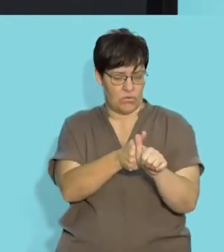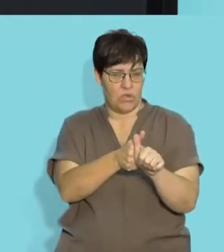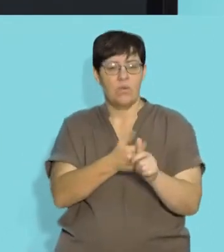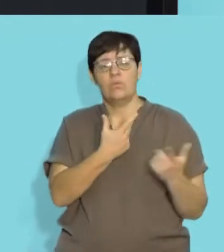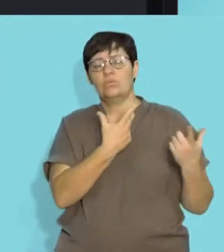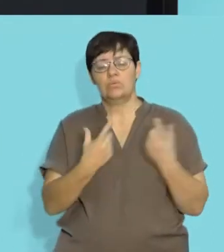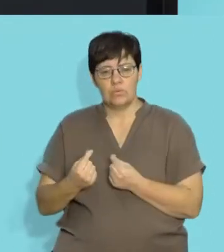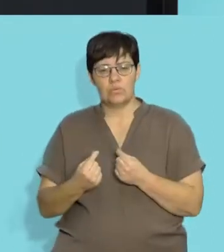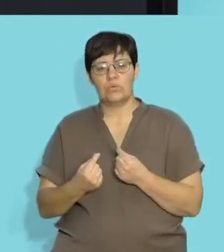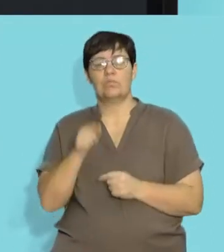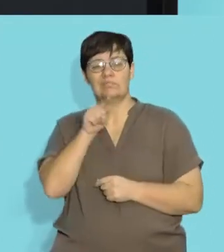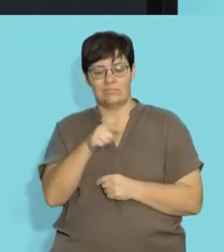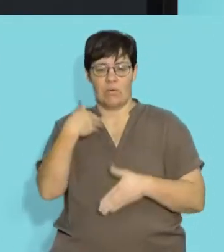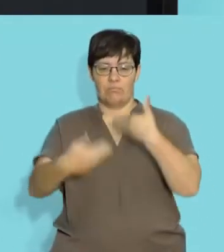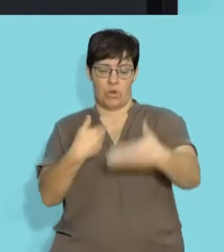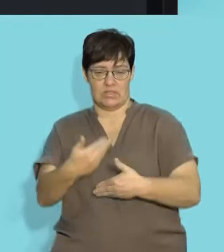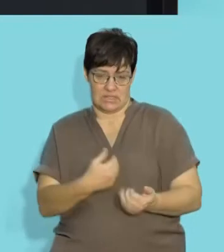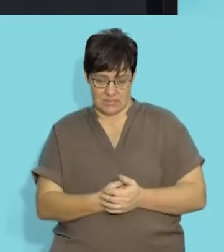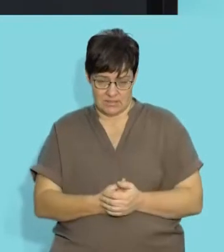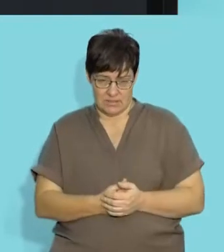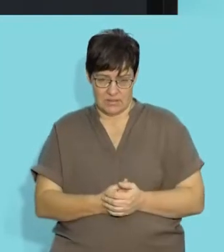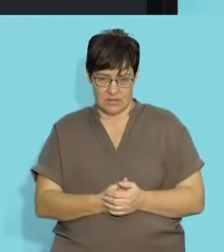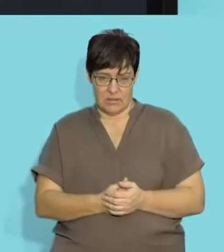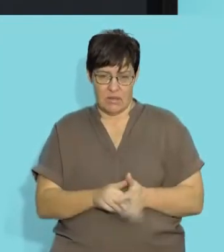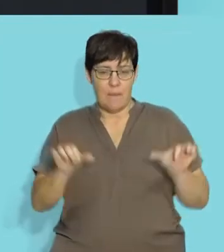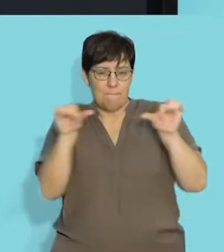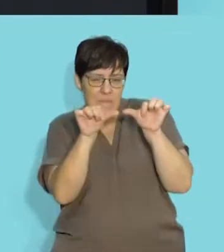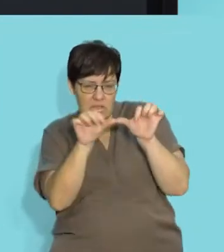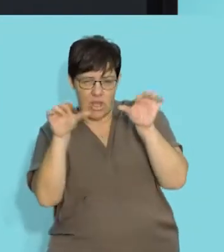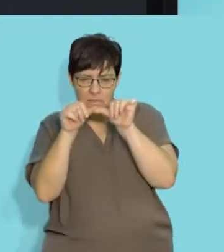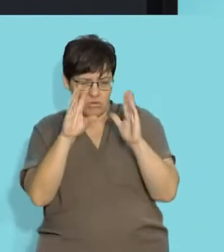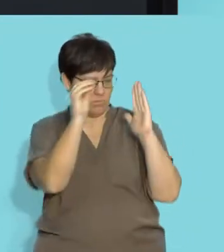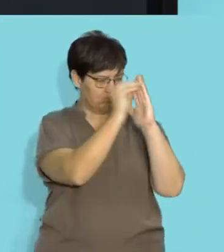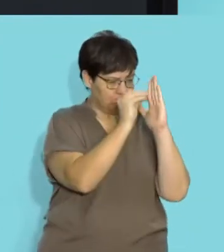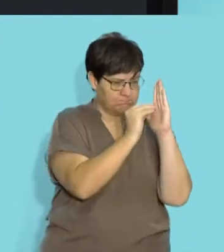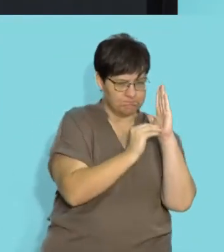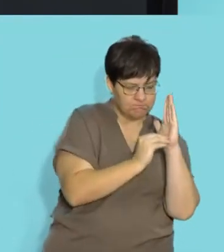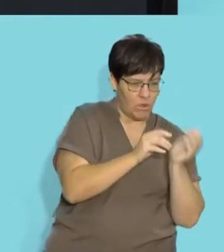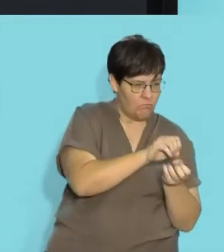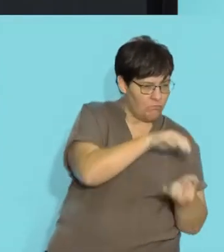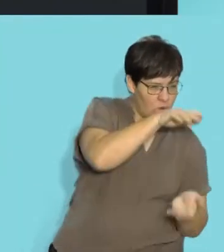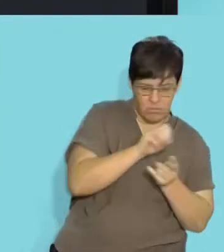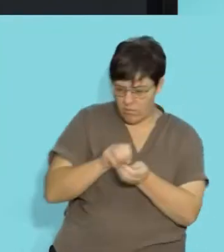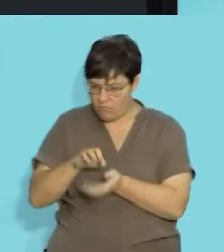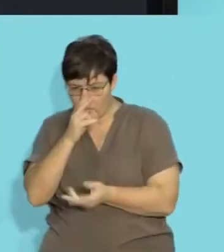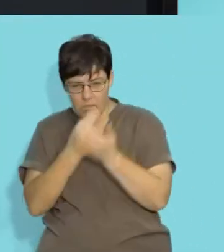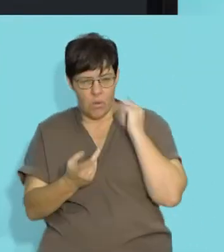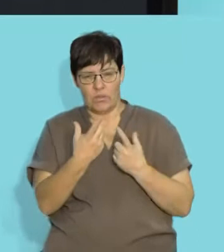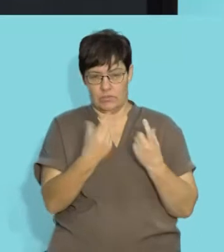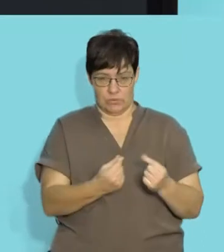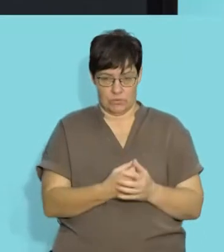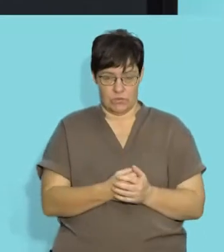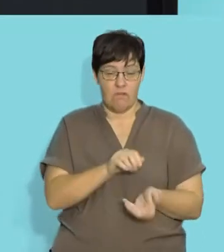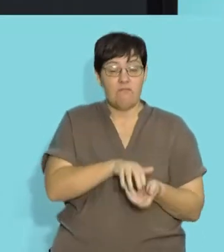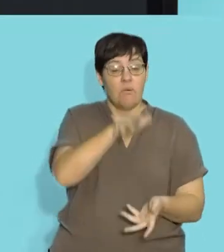reaction, when we conduct a technique of titration, we need to be able to carry out measurements and record those volumes. Because remember, in